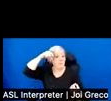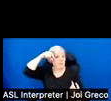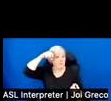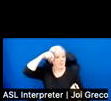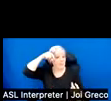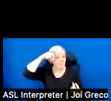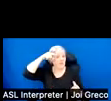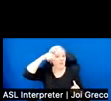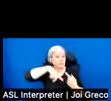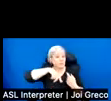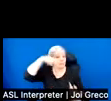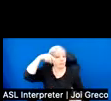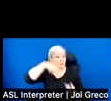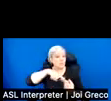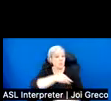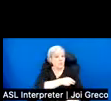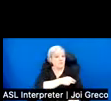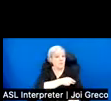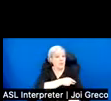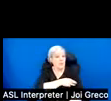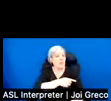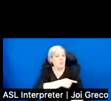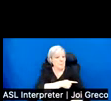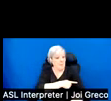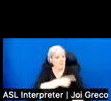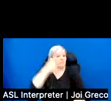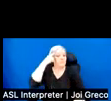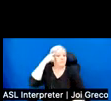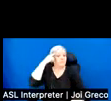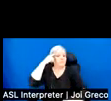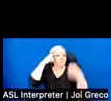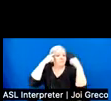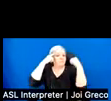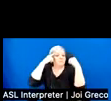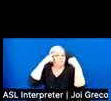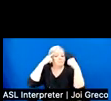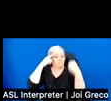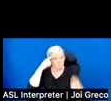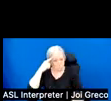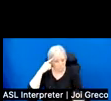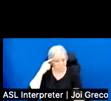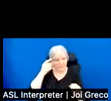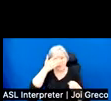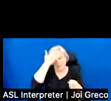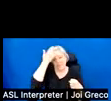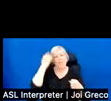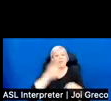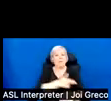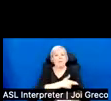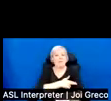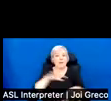these signals to the muscles. The muscles then act to create movement. And once the muscles are